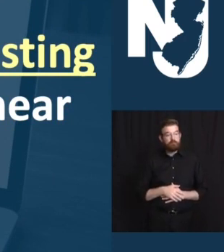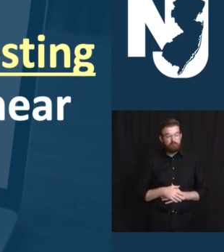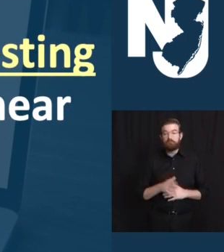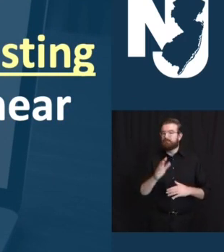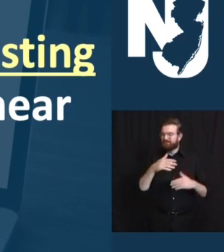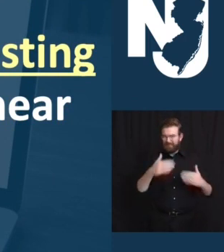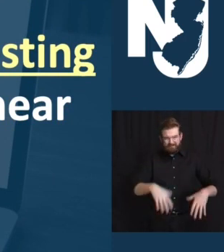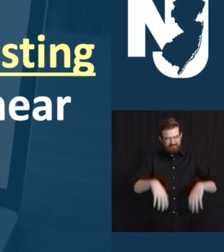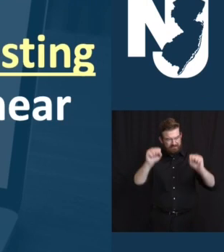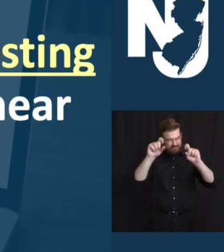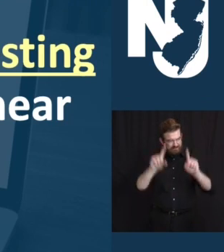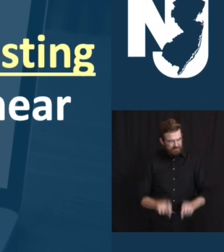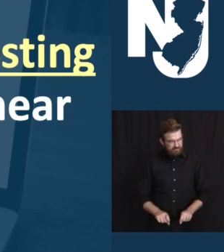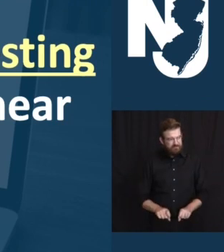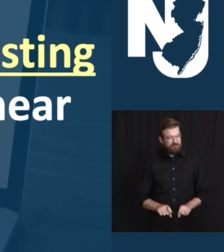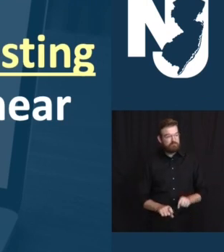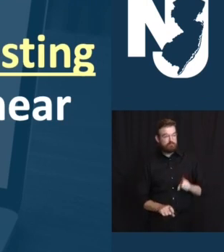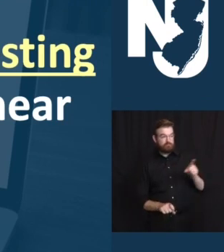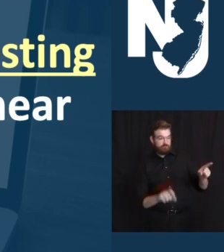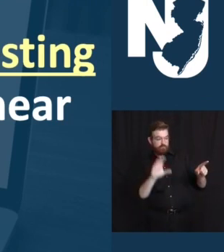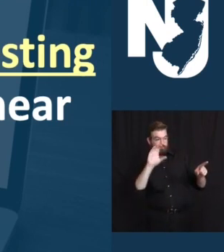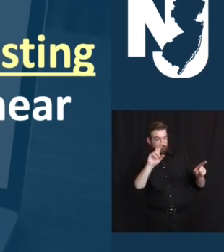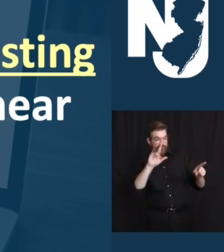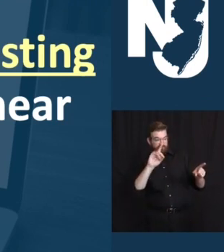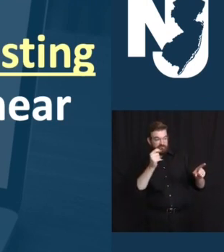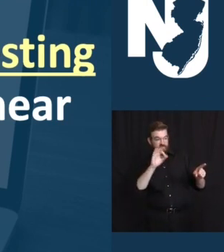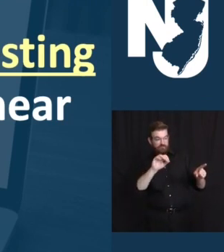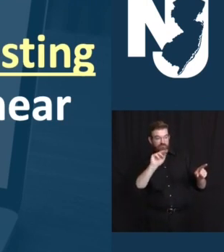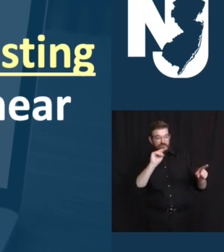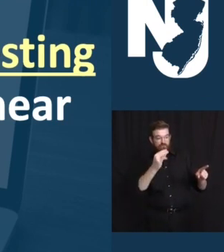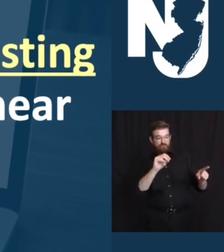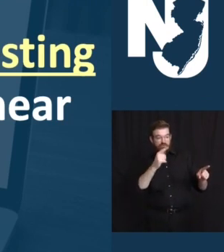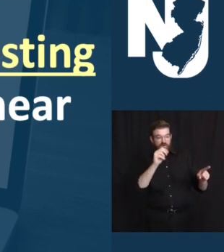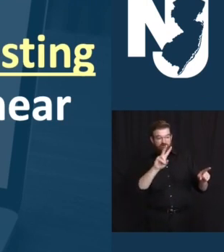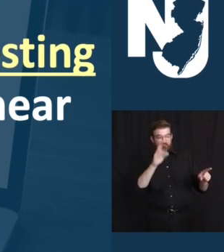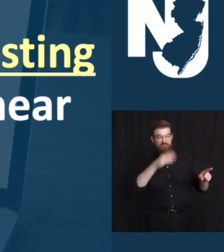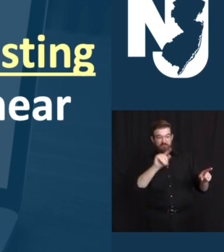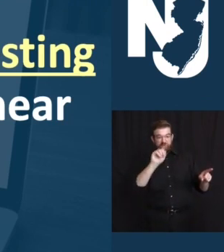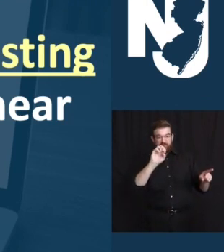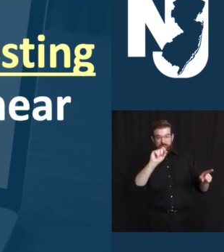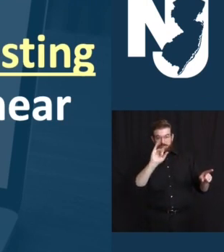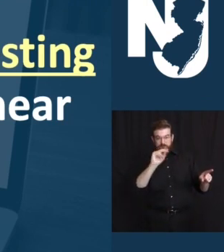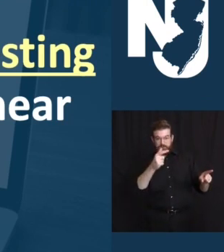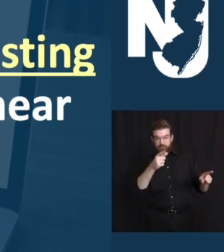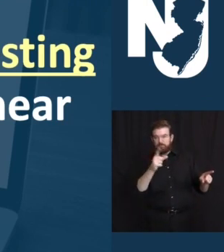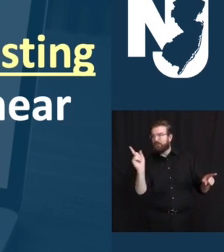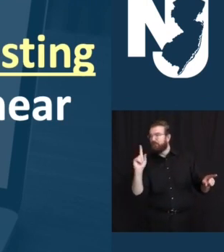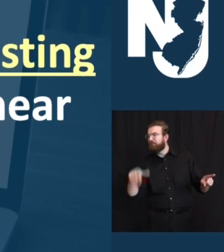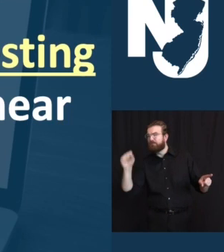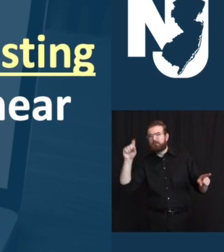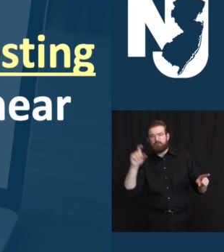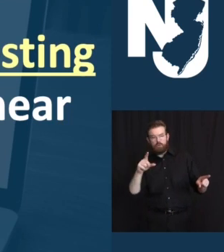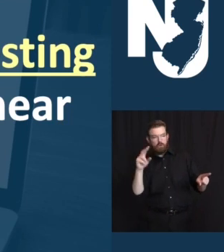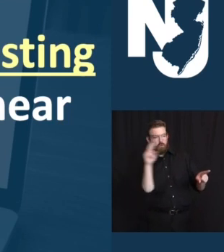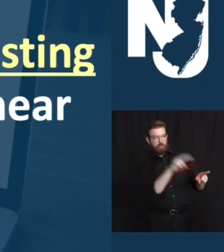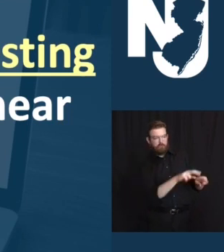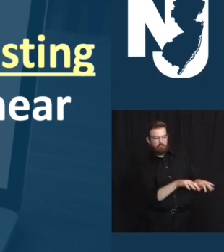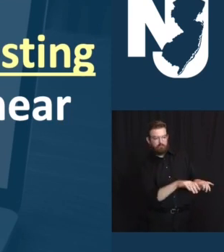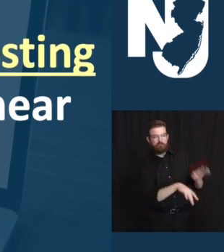covid19.nj.gov/testing to find a testing site near you. Testing is available to everyone. I want to just say a quick timeout before we move